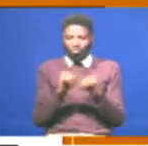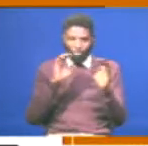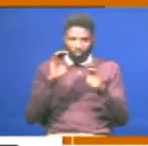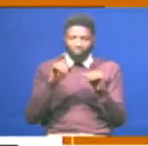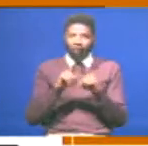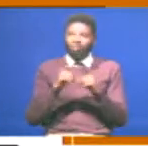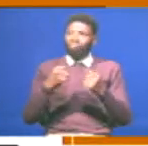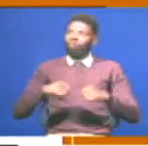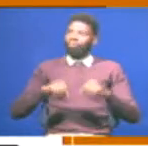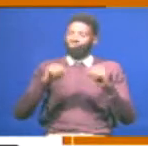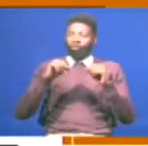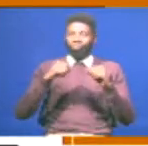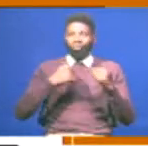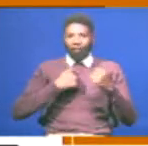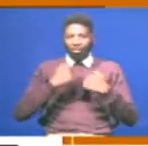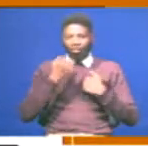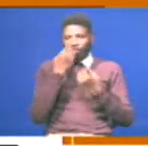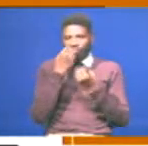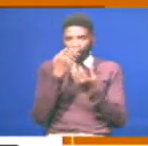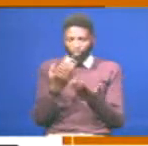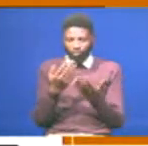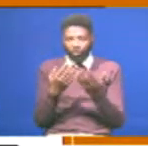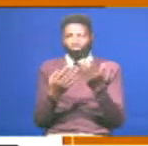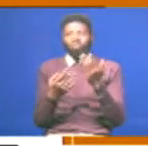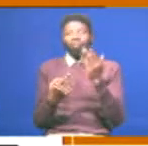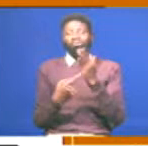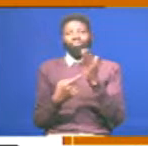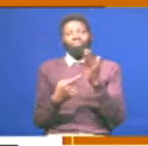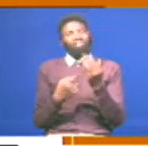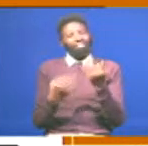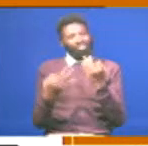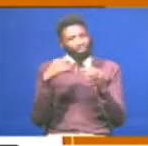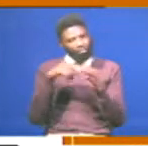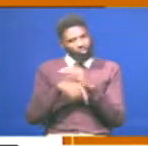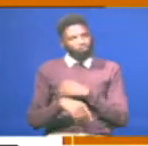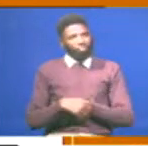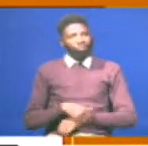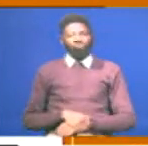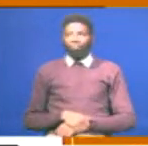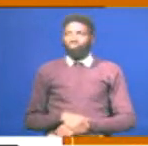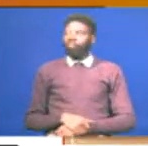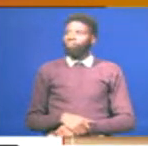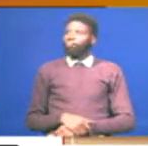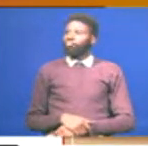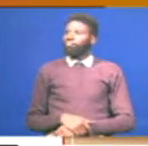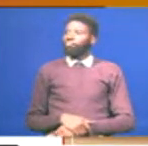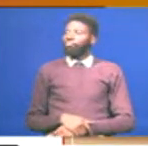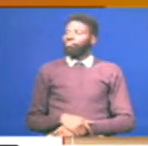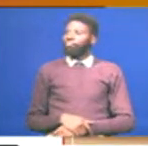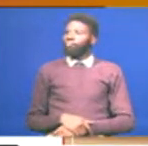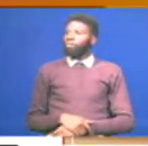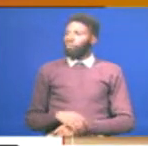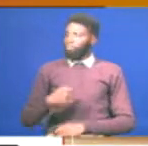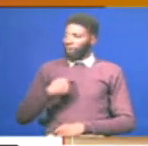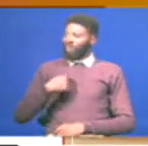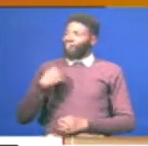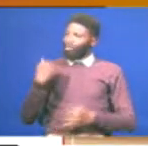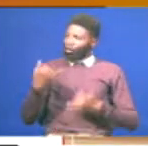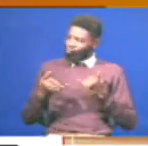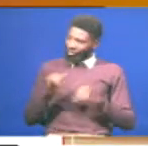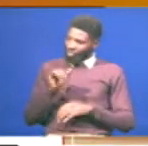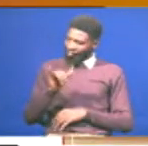Technology Authority, correct. RITA. Correct. Tell us more about this. I greatly enjoyed. I've had the